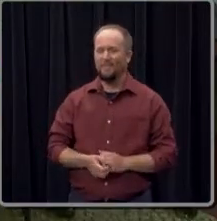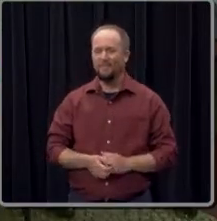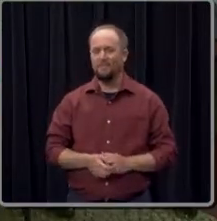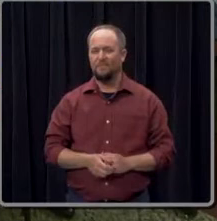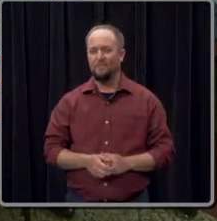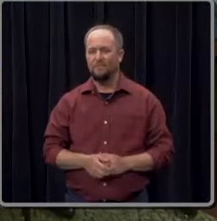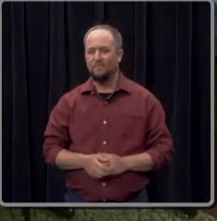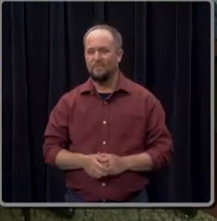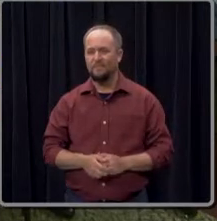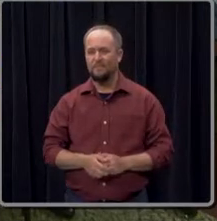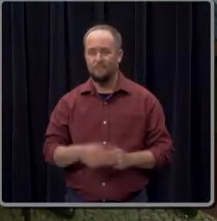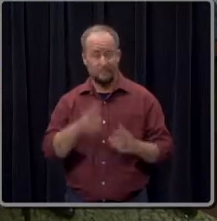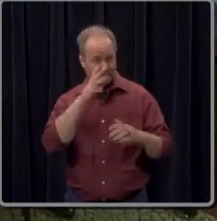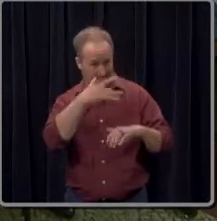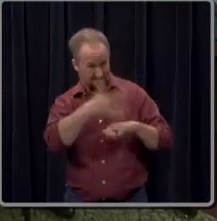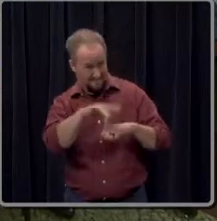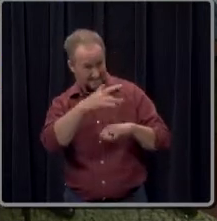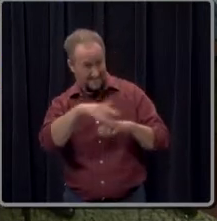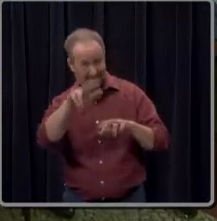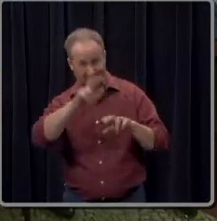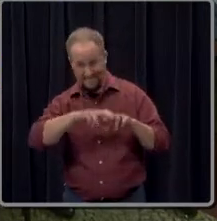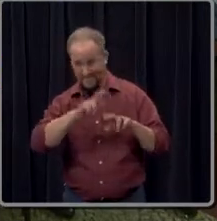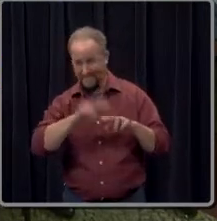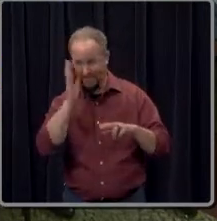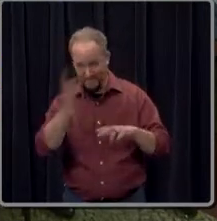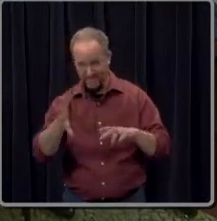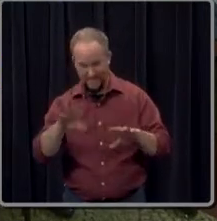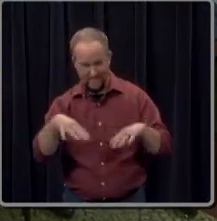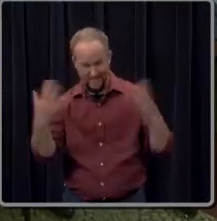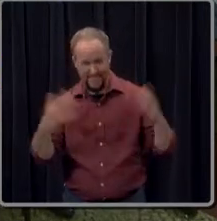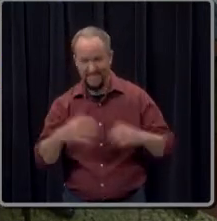to be a lot of seats opening up as soon as it's